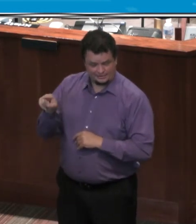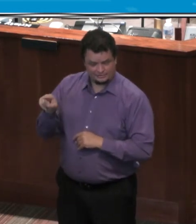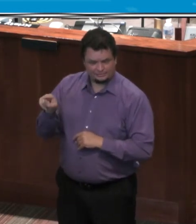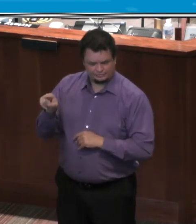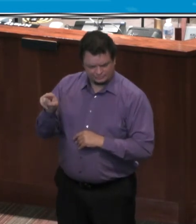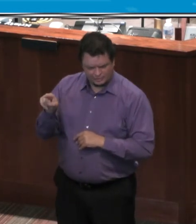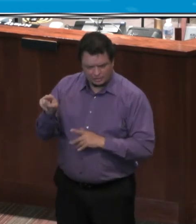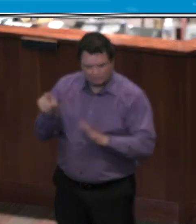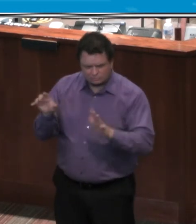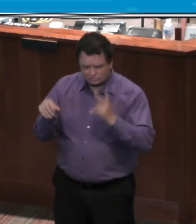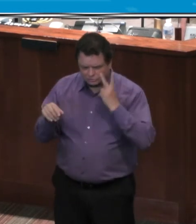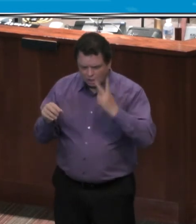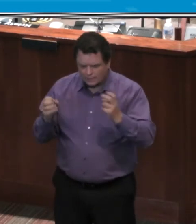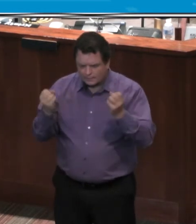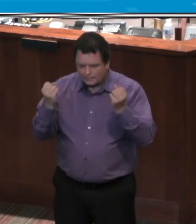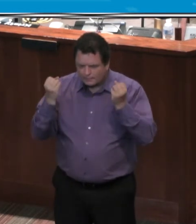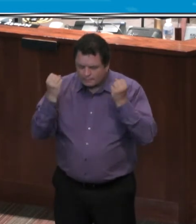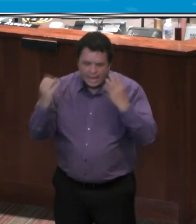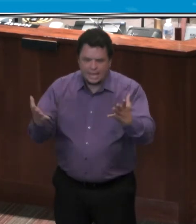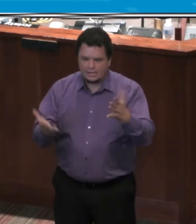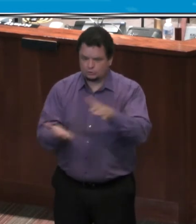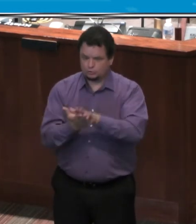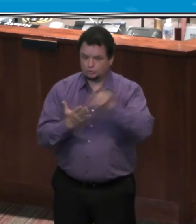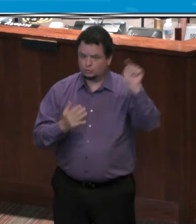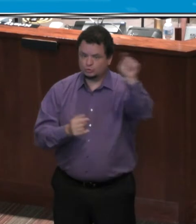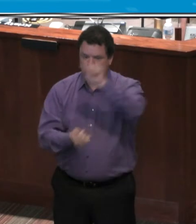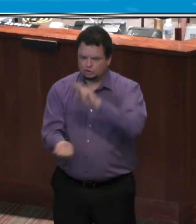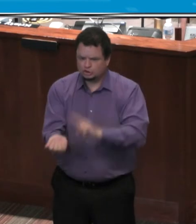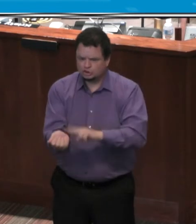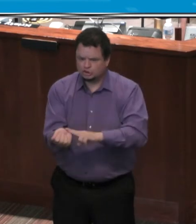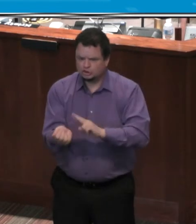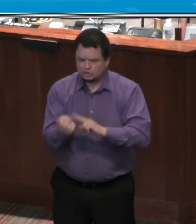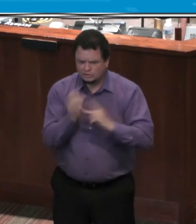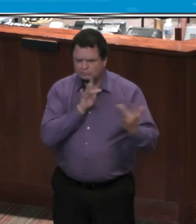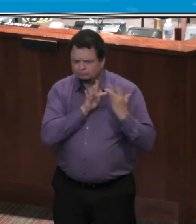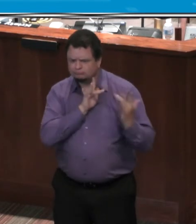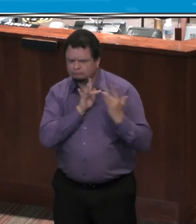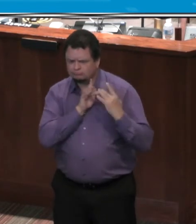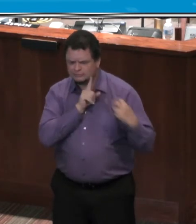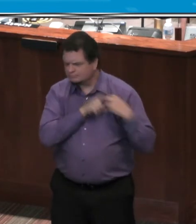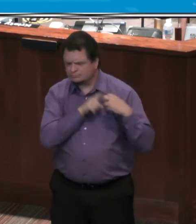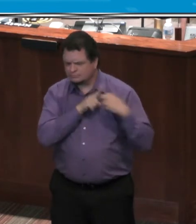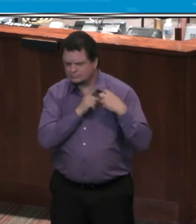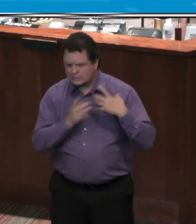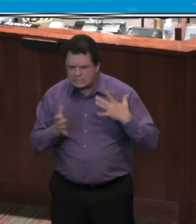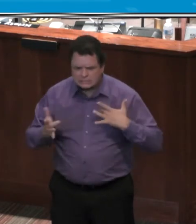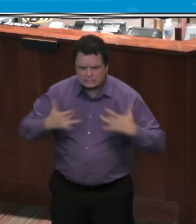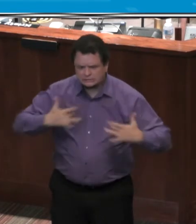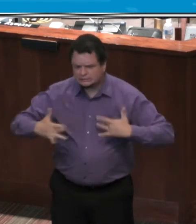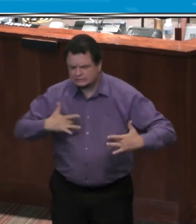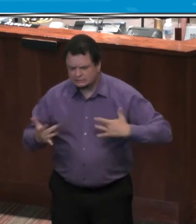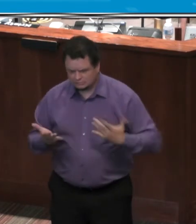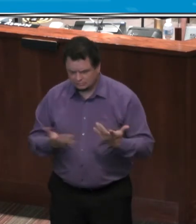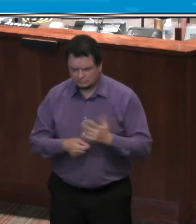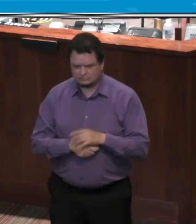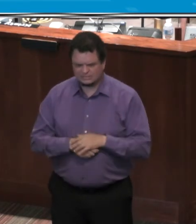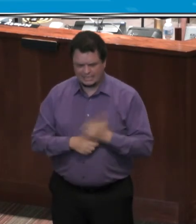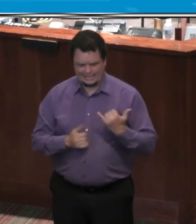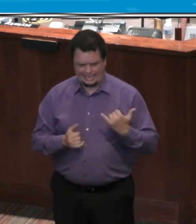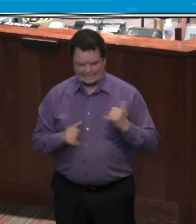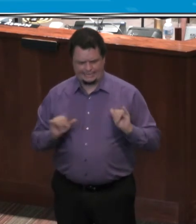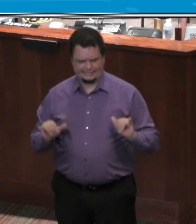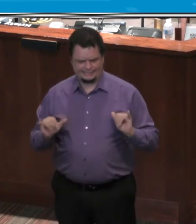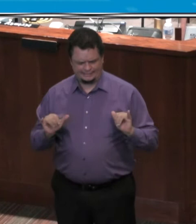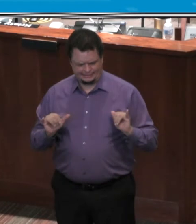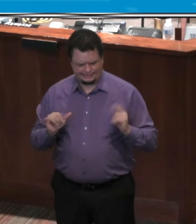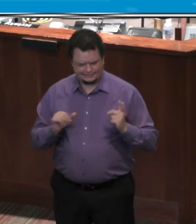We also began participating on work groups with CDPHE to create a statewide surveillance system for schools to report baseline illnesses,